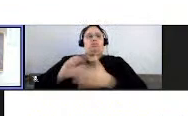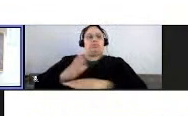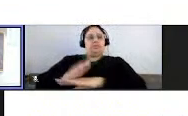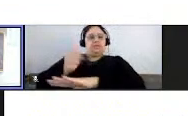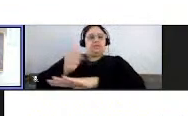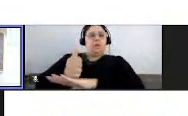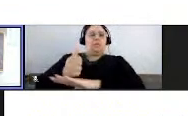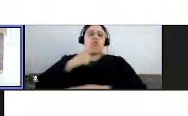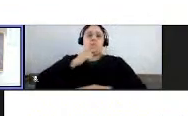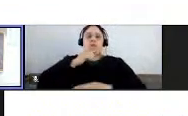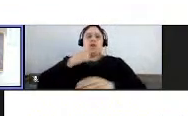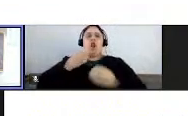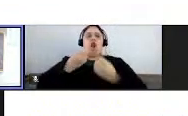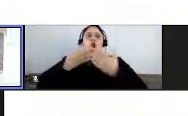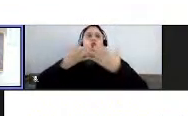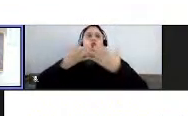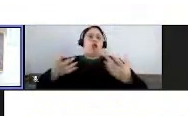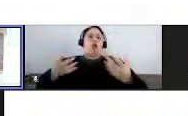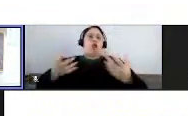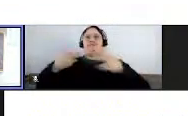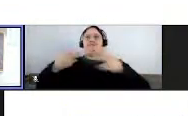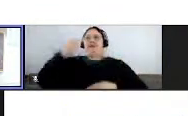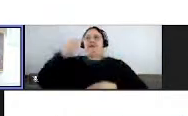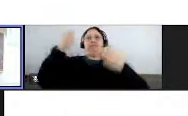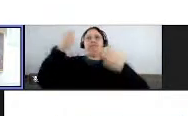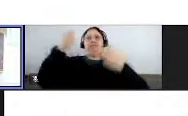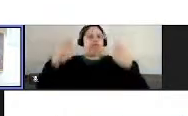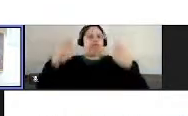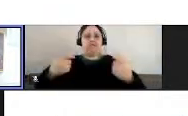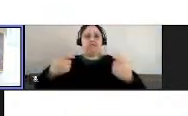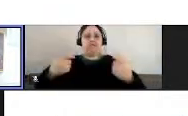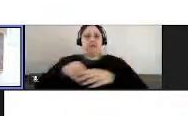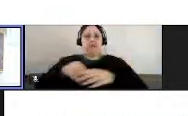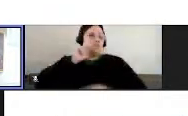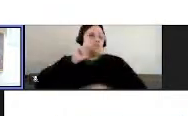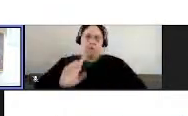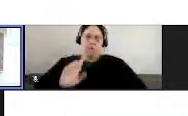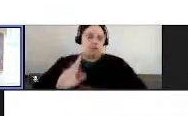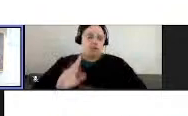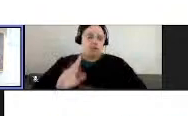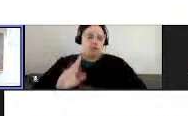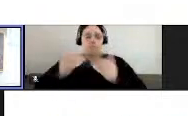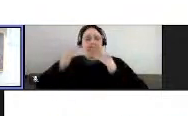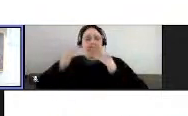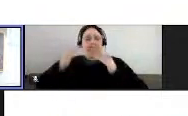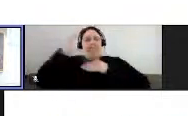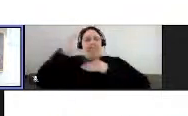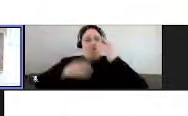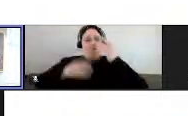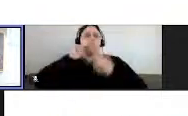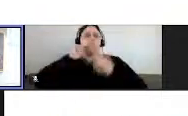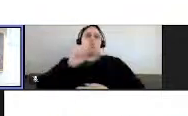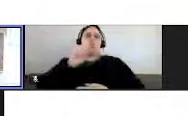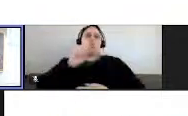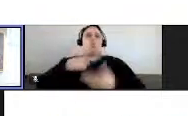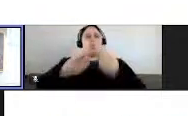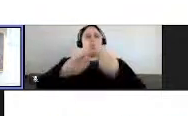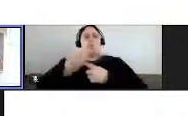do not expect a high spending within this quarter. So at the end of quarter one, the department managed to